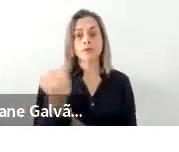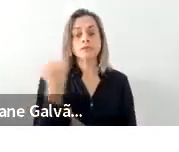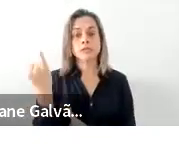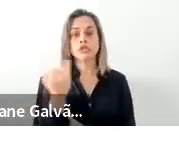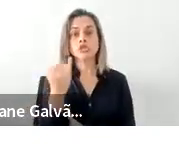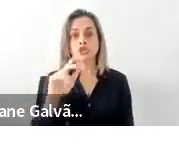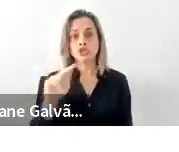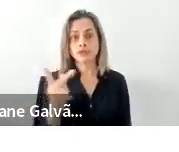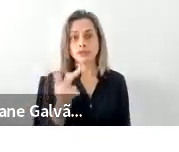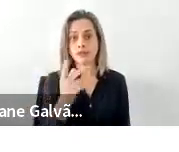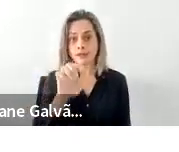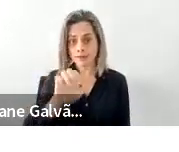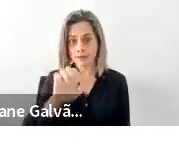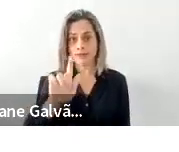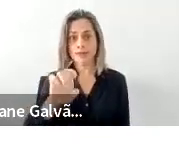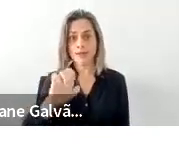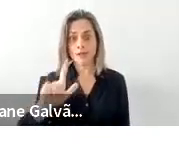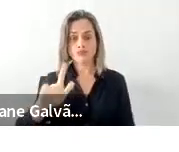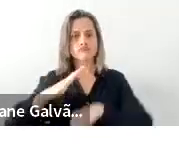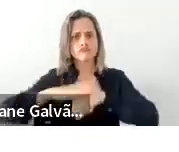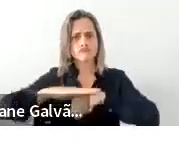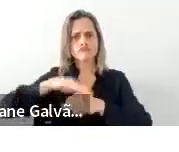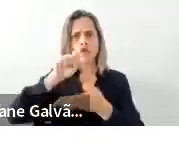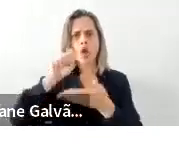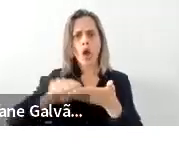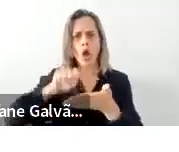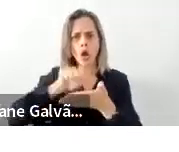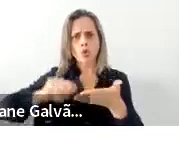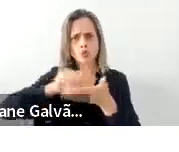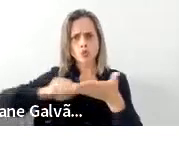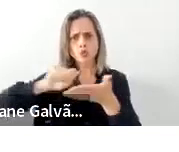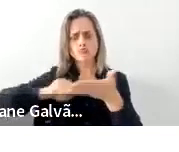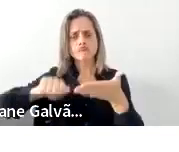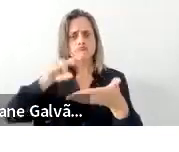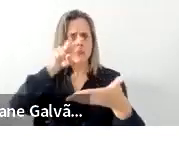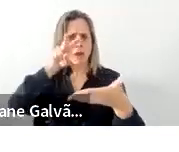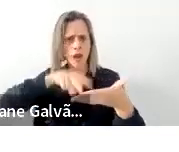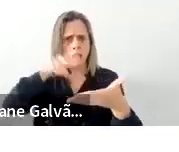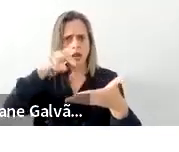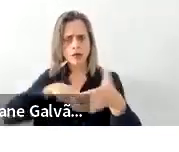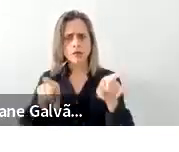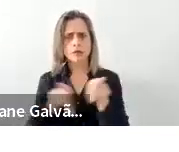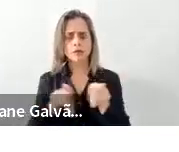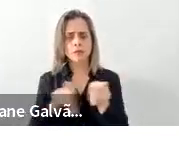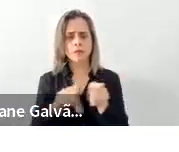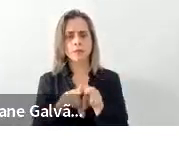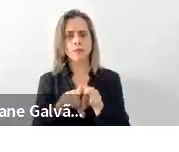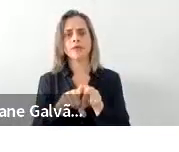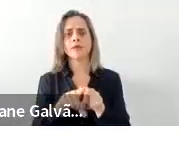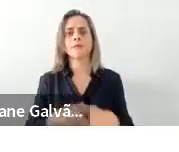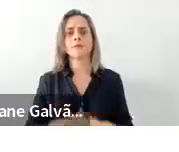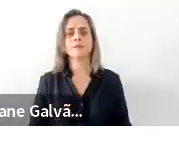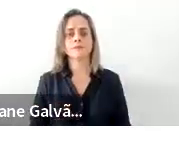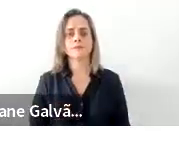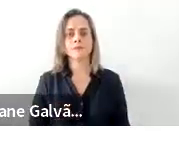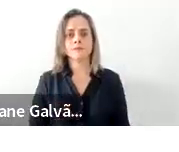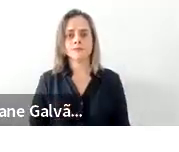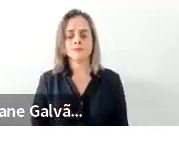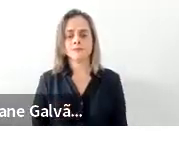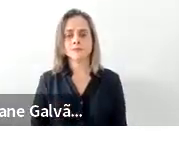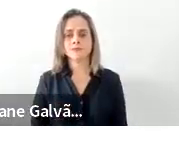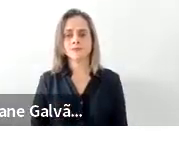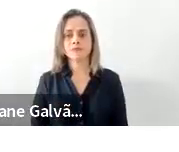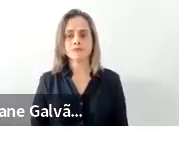Vygotsky. But I refer you here to the paper by Andy Blunden, who I think shows